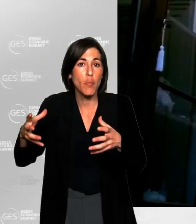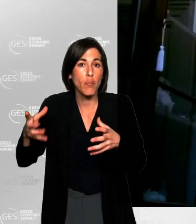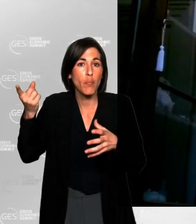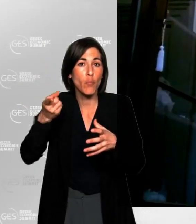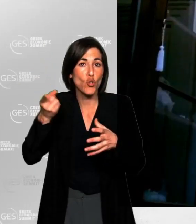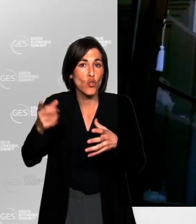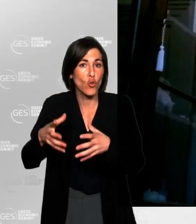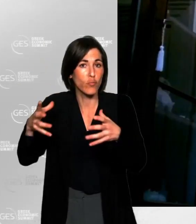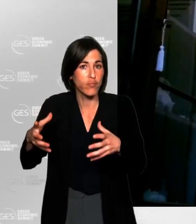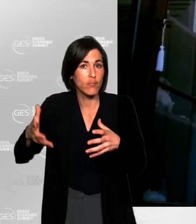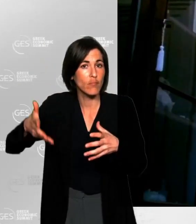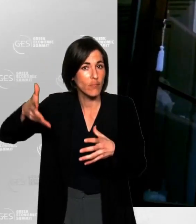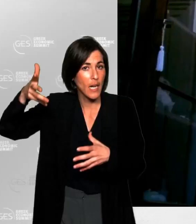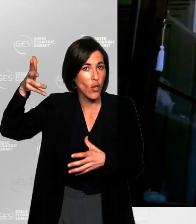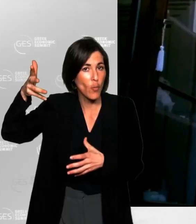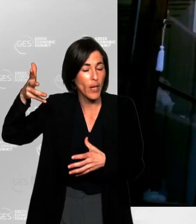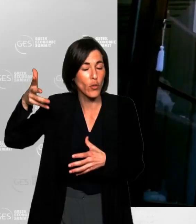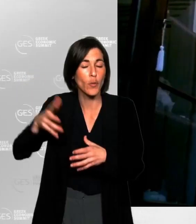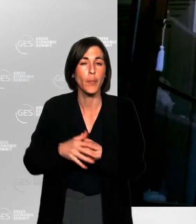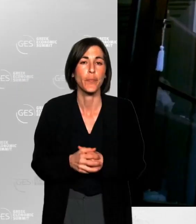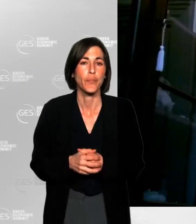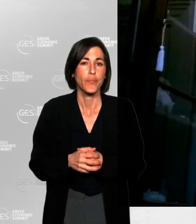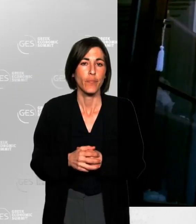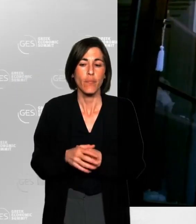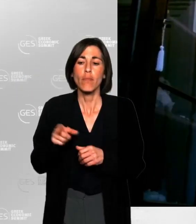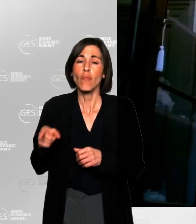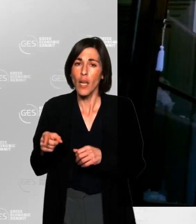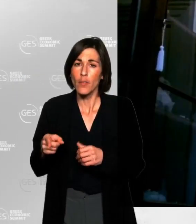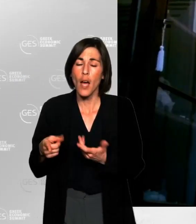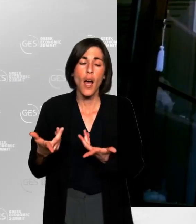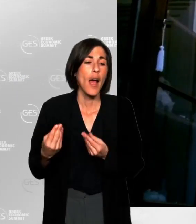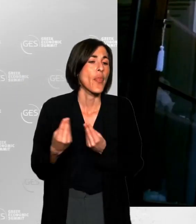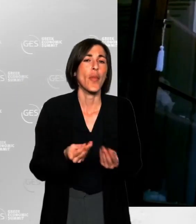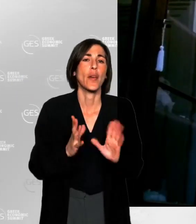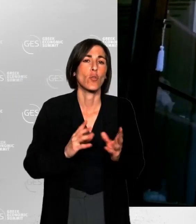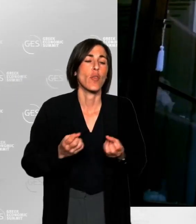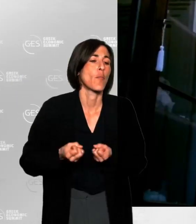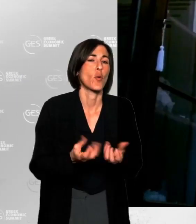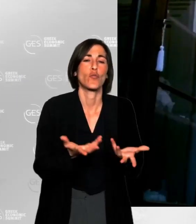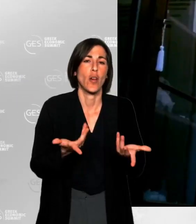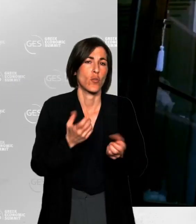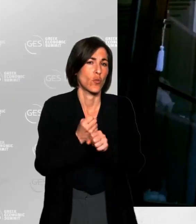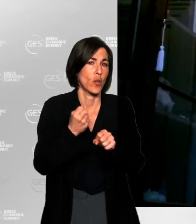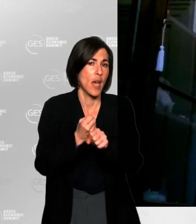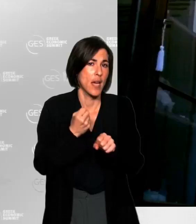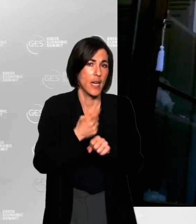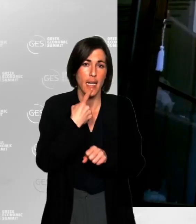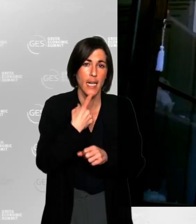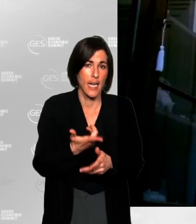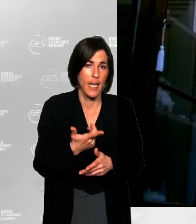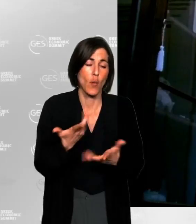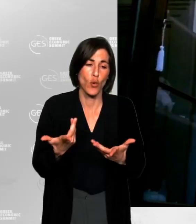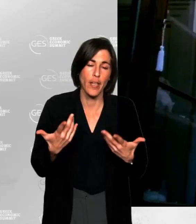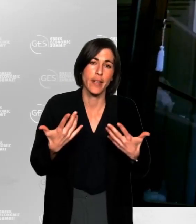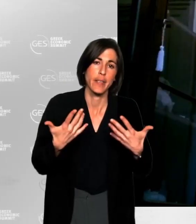non-contributory pension as a basic requirement, but then supplemented by contributory pensions. We need to